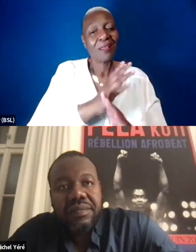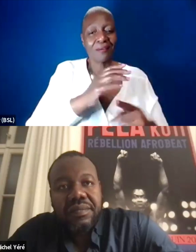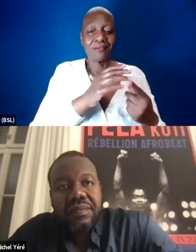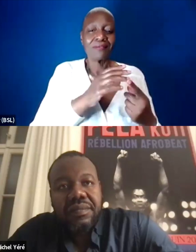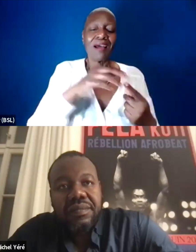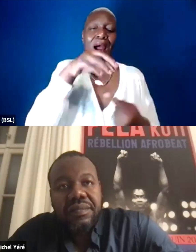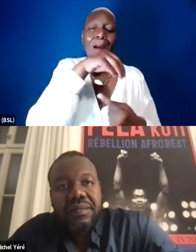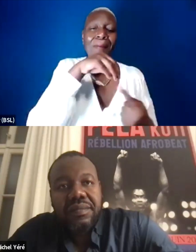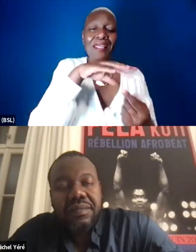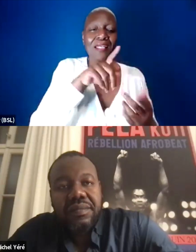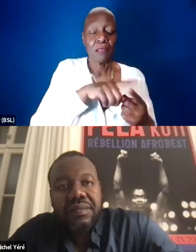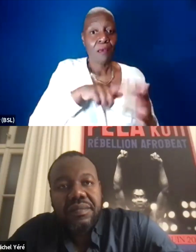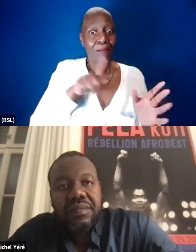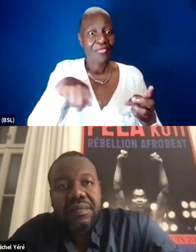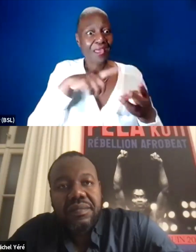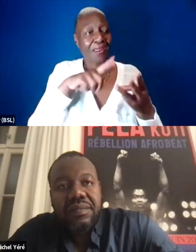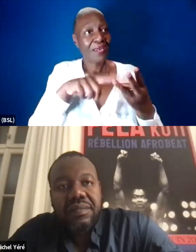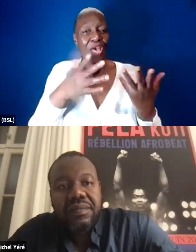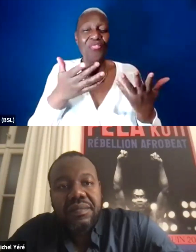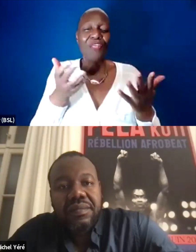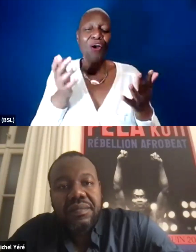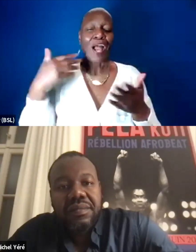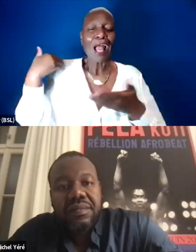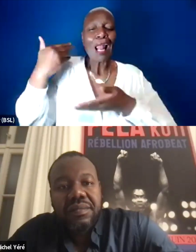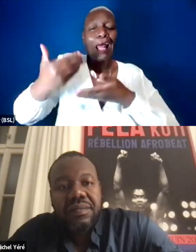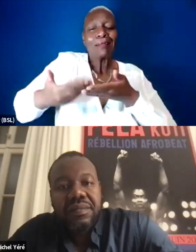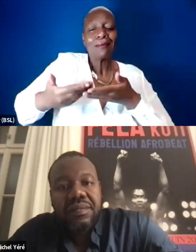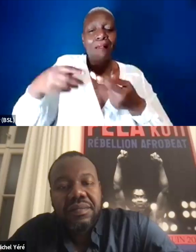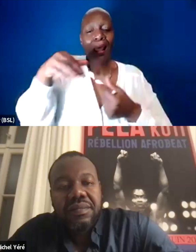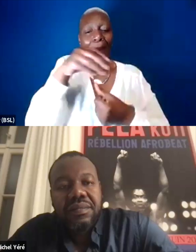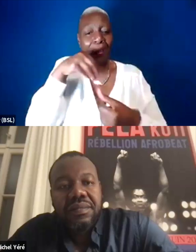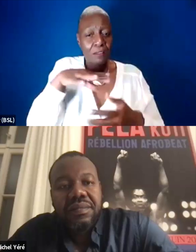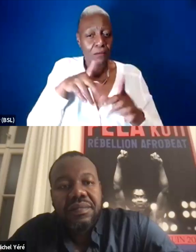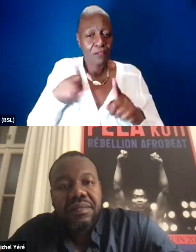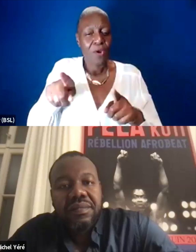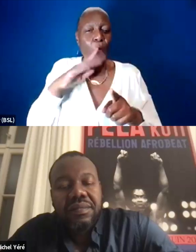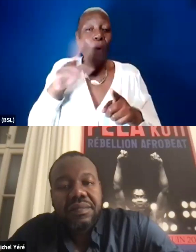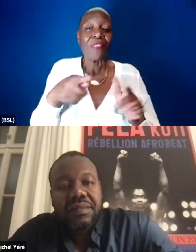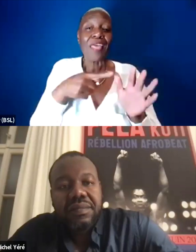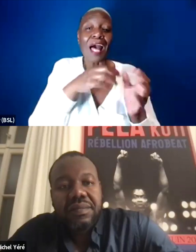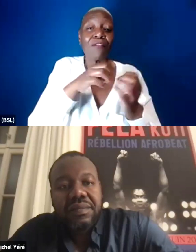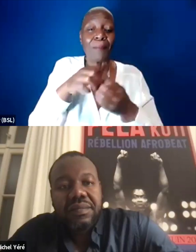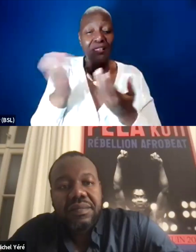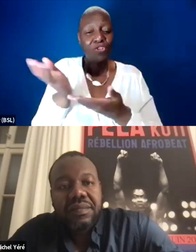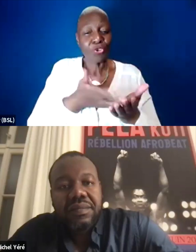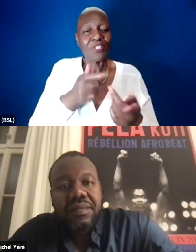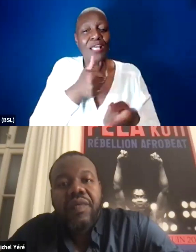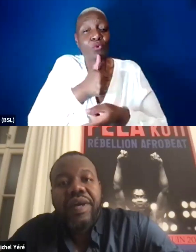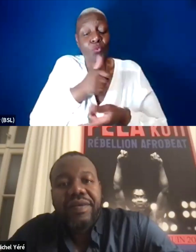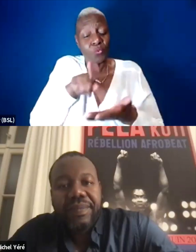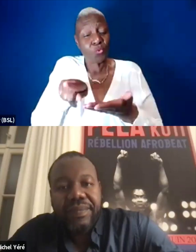we have classical Armenian, which is a language that since the 5th century, when the Armenian alphabet was introduced, was used to write